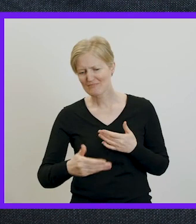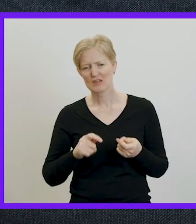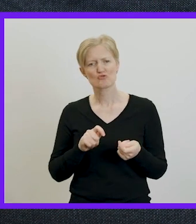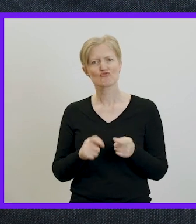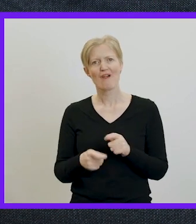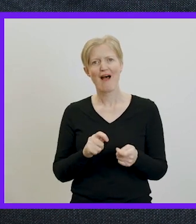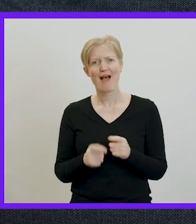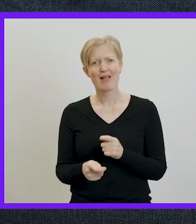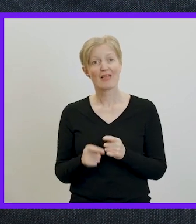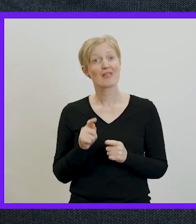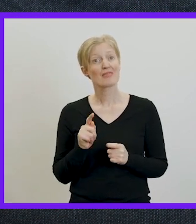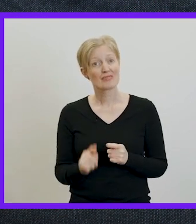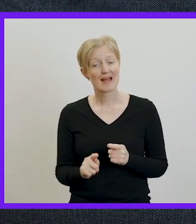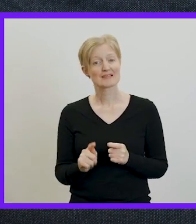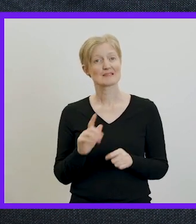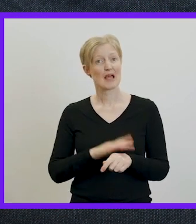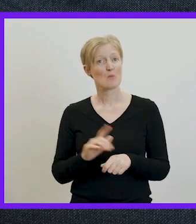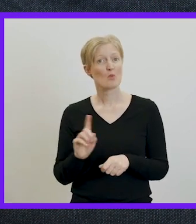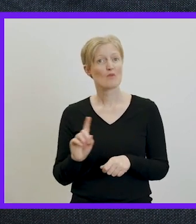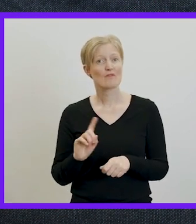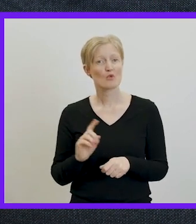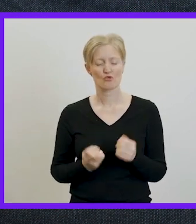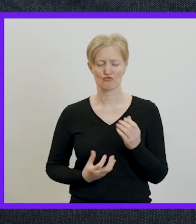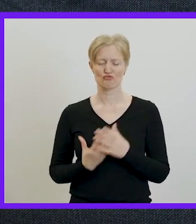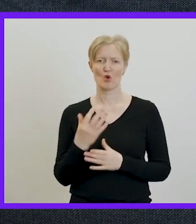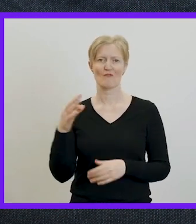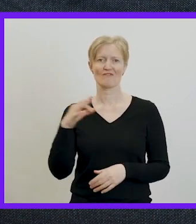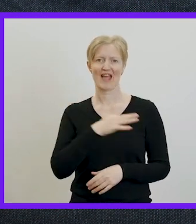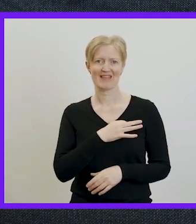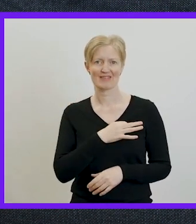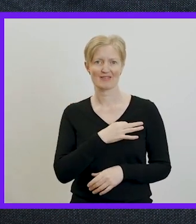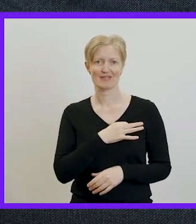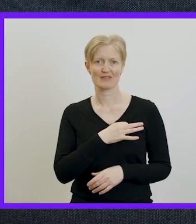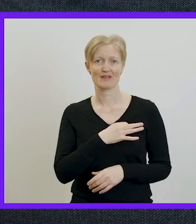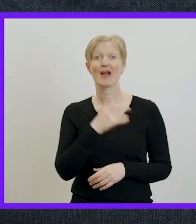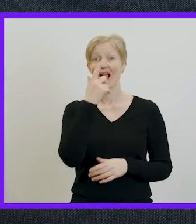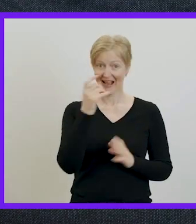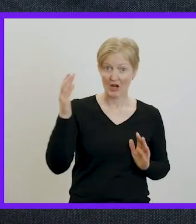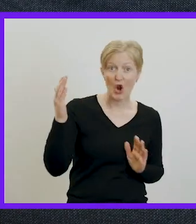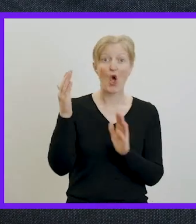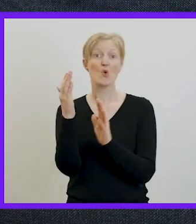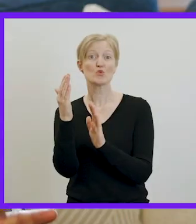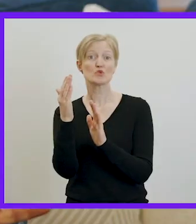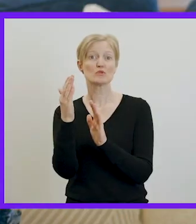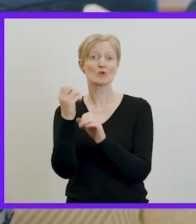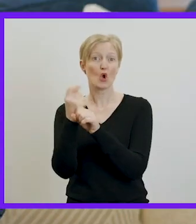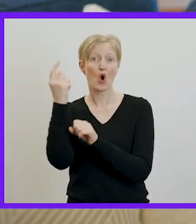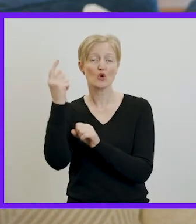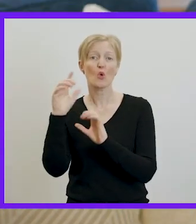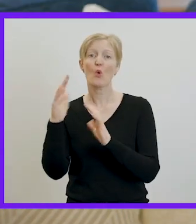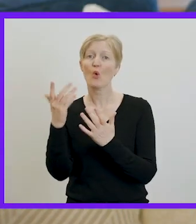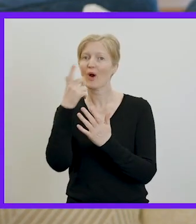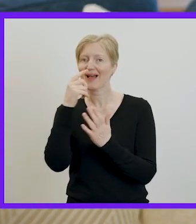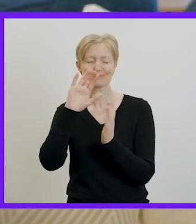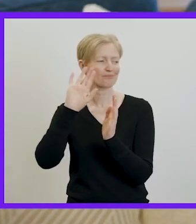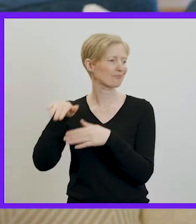trial, are the times when our faith has a chance to grow. These are the times where we either come close to God or we start